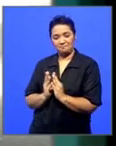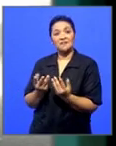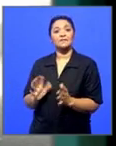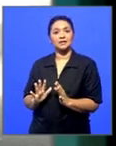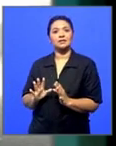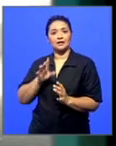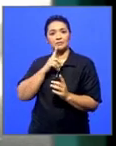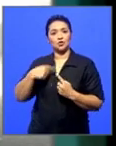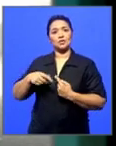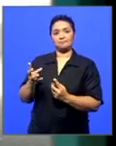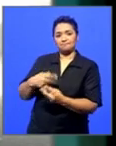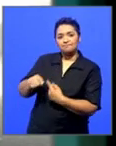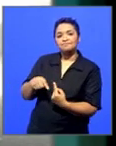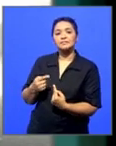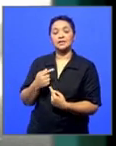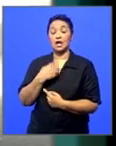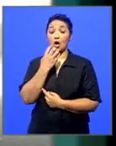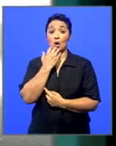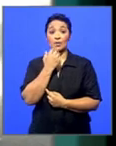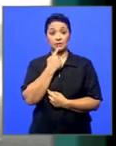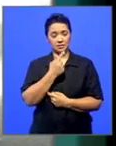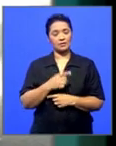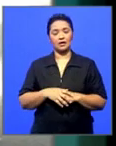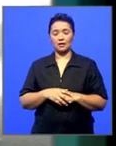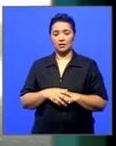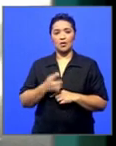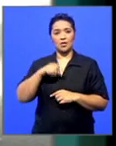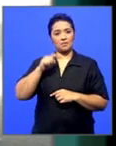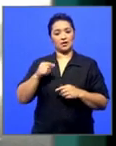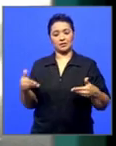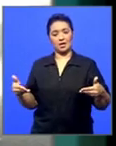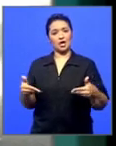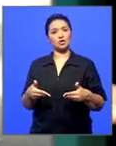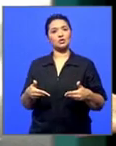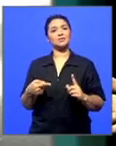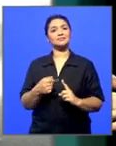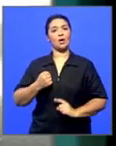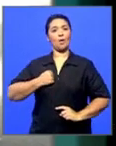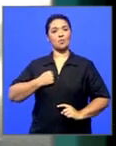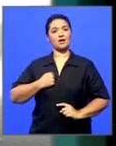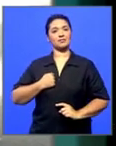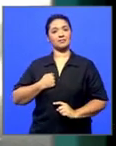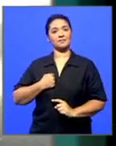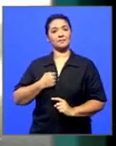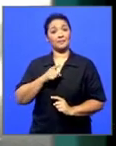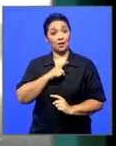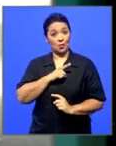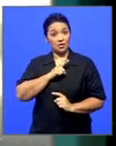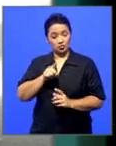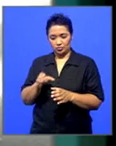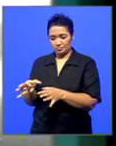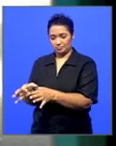Tera and Comrade Kgalema said, we must make sure we introduce you to these comrades, because we're living in different parts of Robben